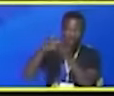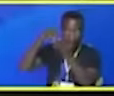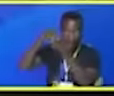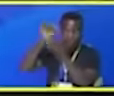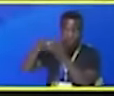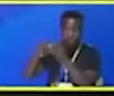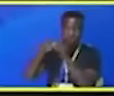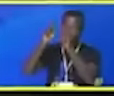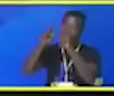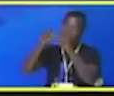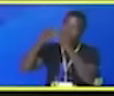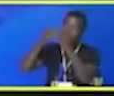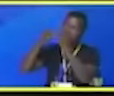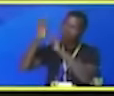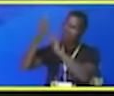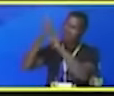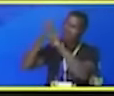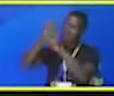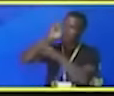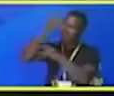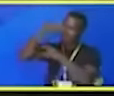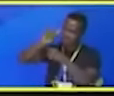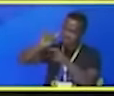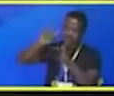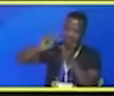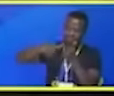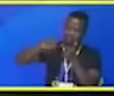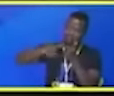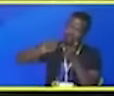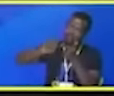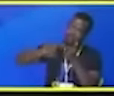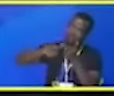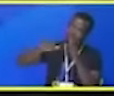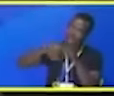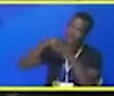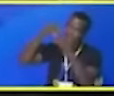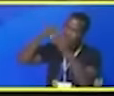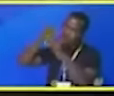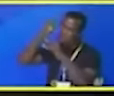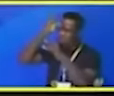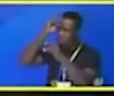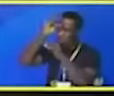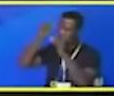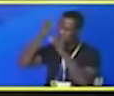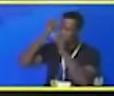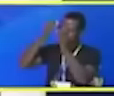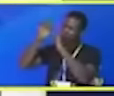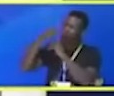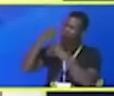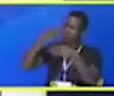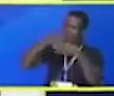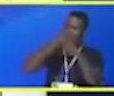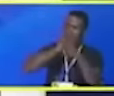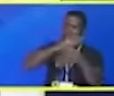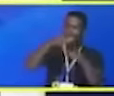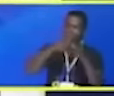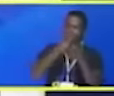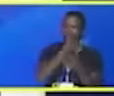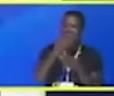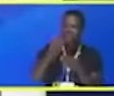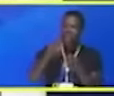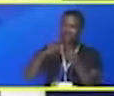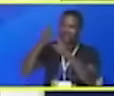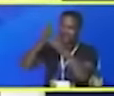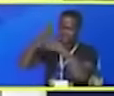you study a God that is everlasting? How do you try to know the God that created all things and was not